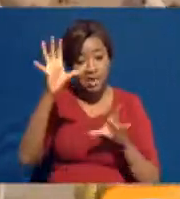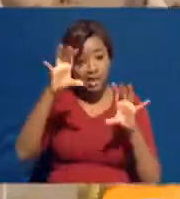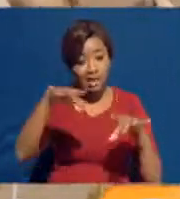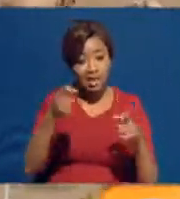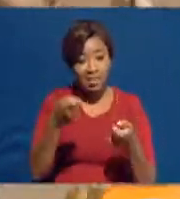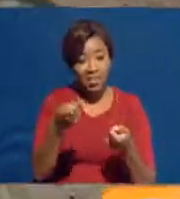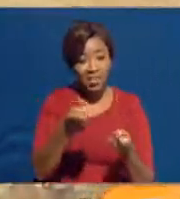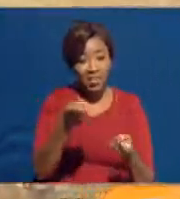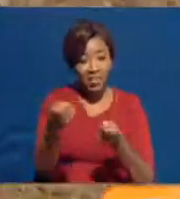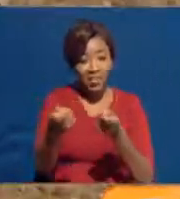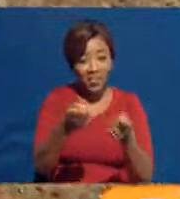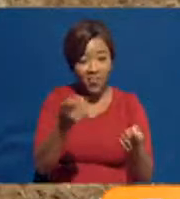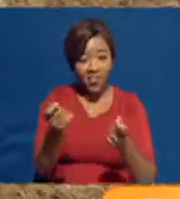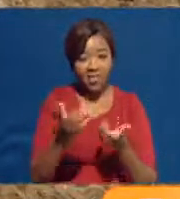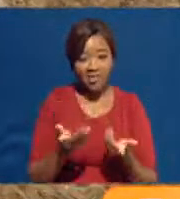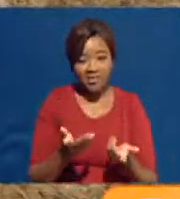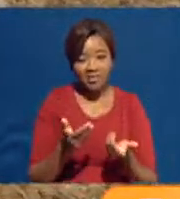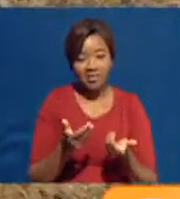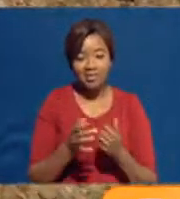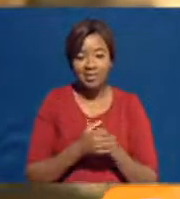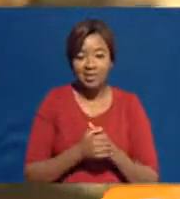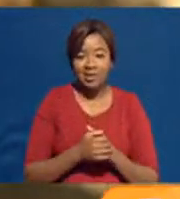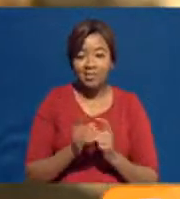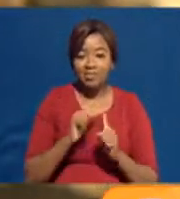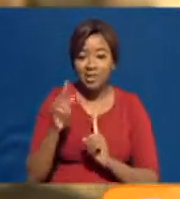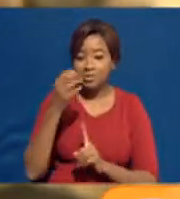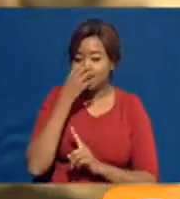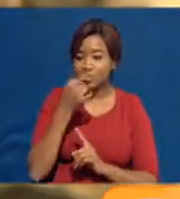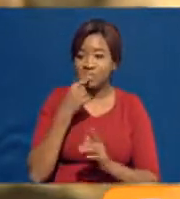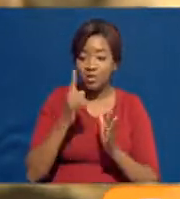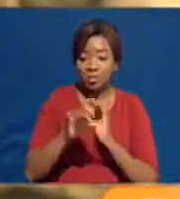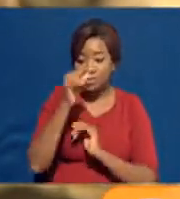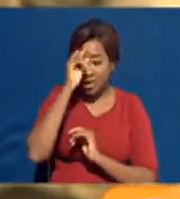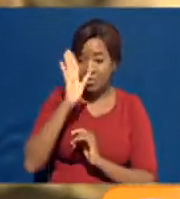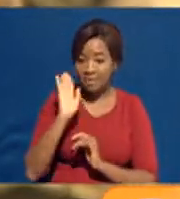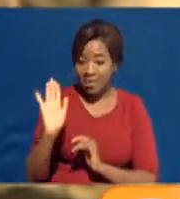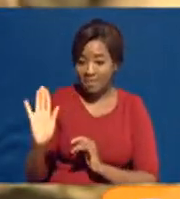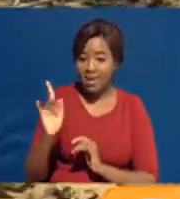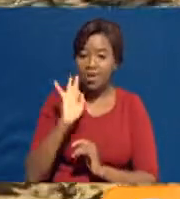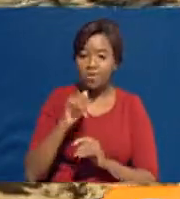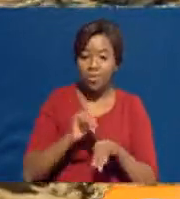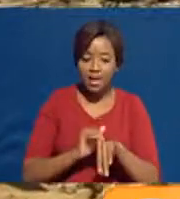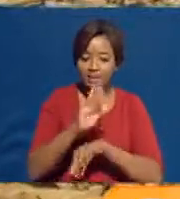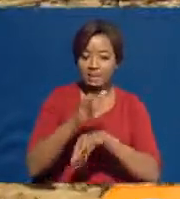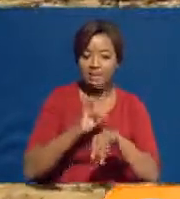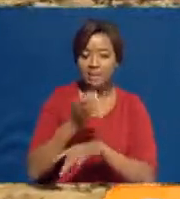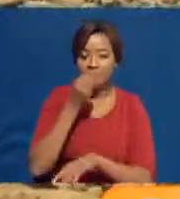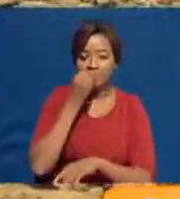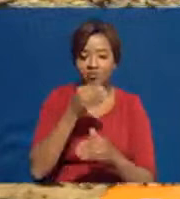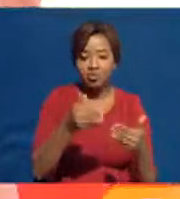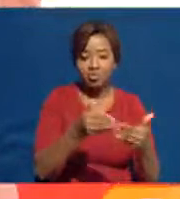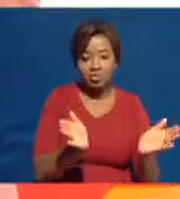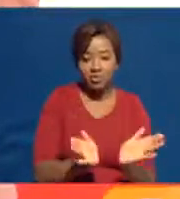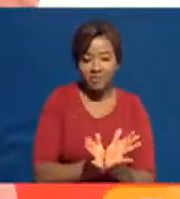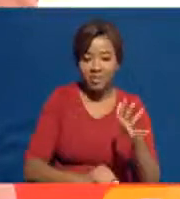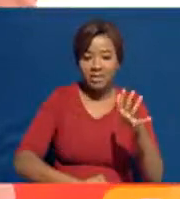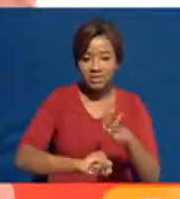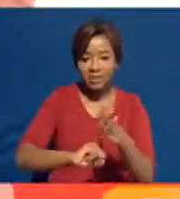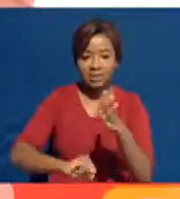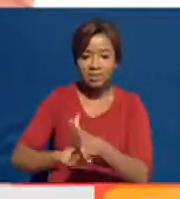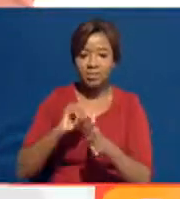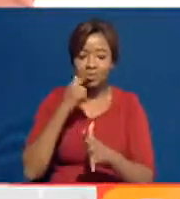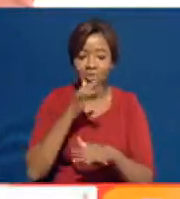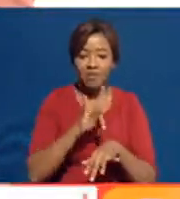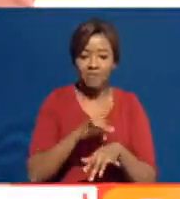October, President Ruto says his government will start to distribute relief food to the affected families. Wale watu